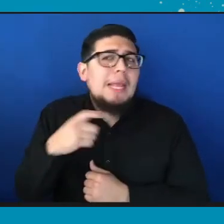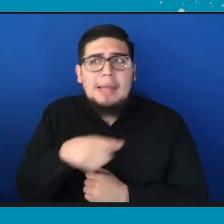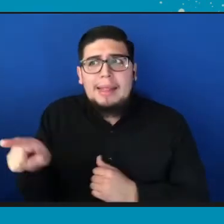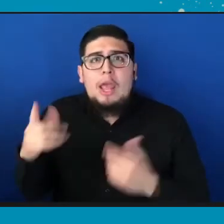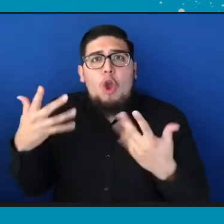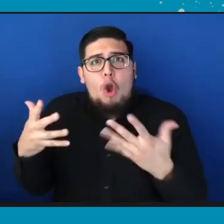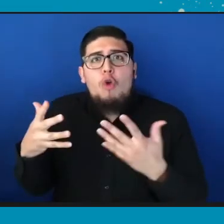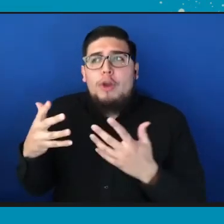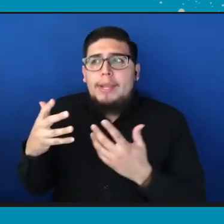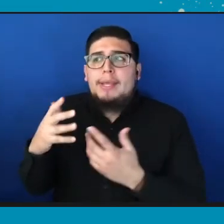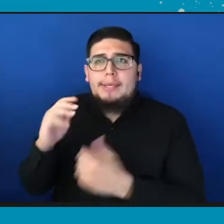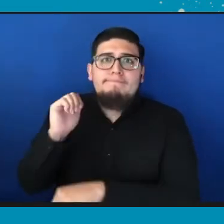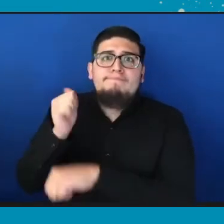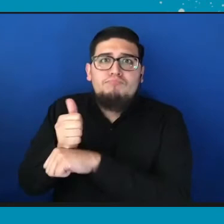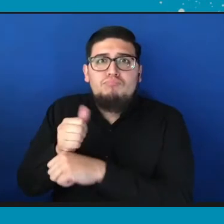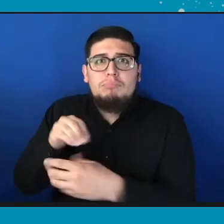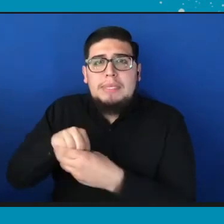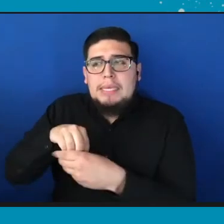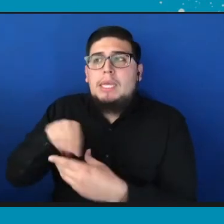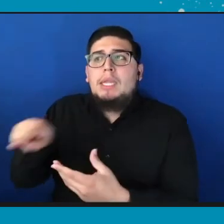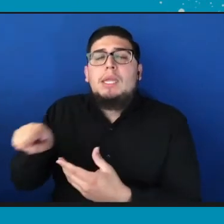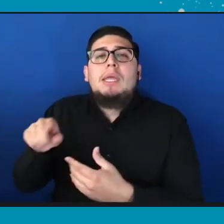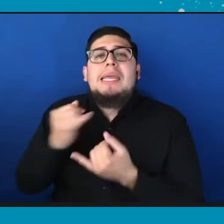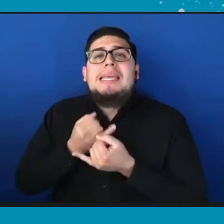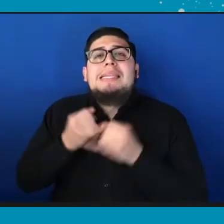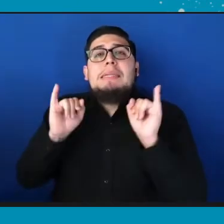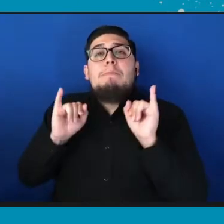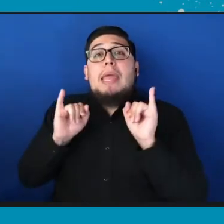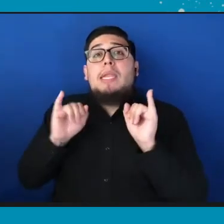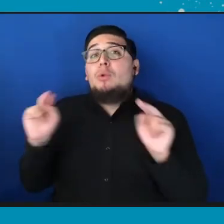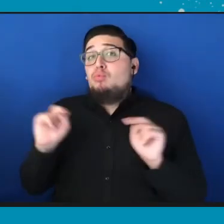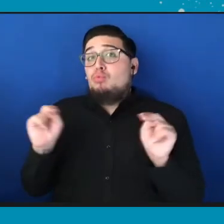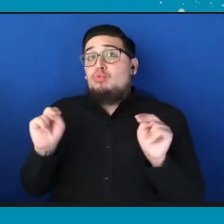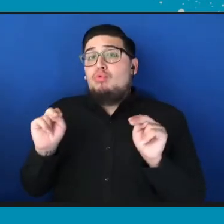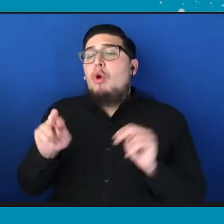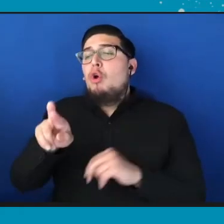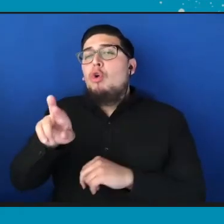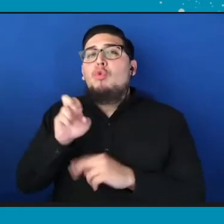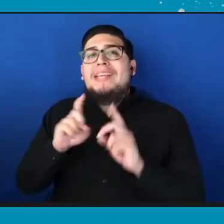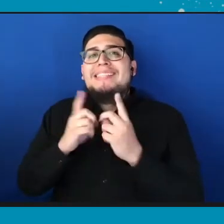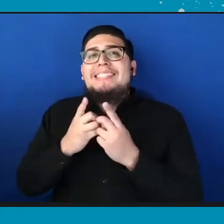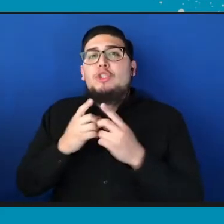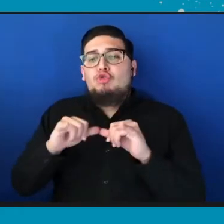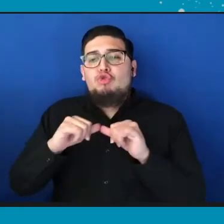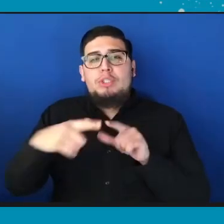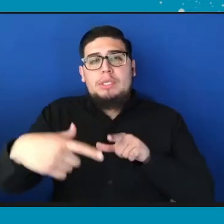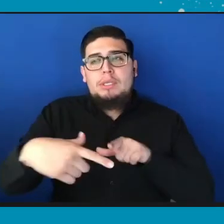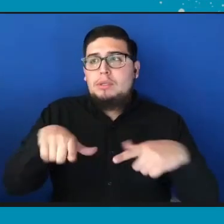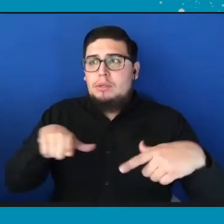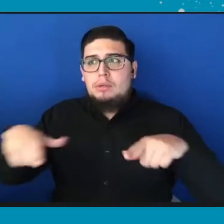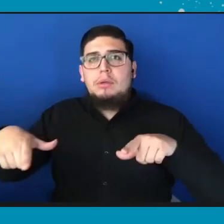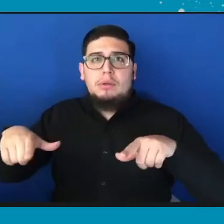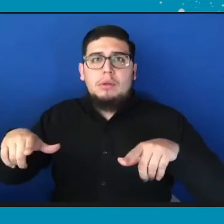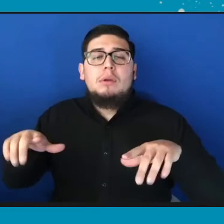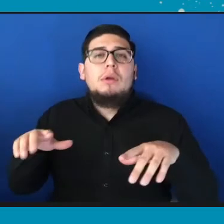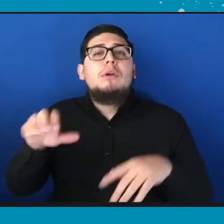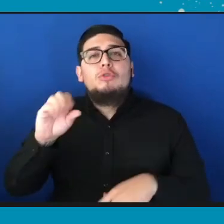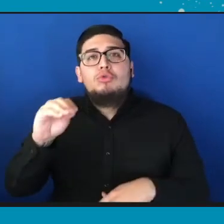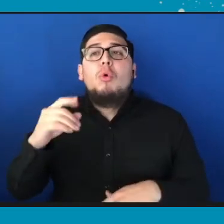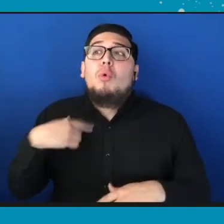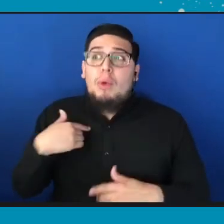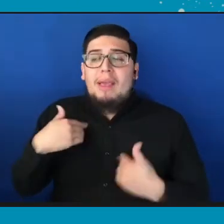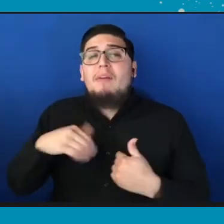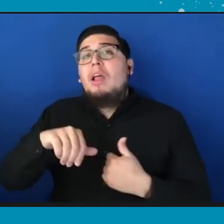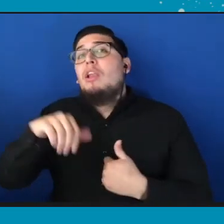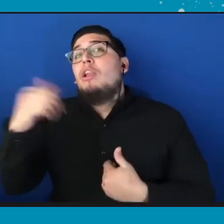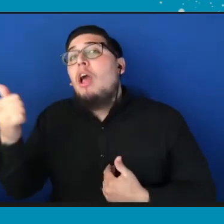in independent redistricting. That's very important because in October, we will enter another legislative session